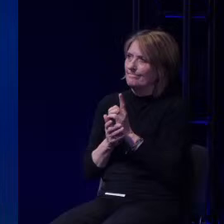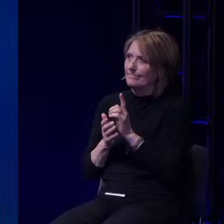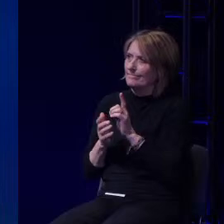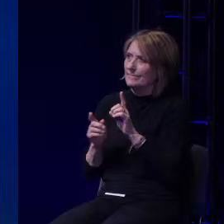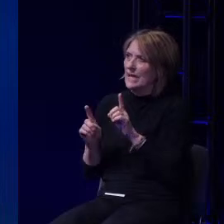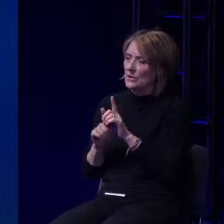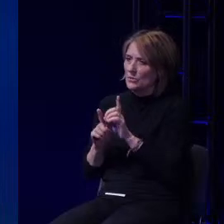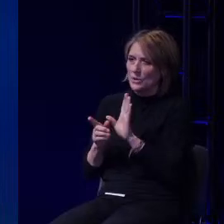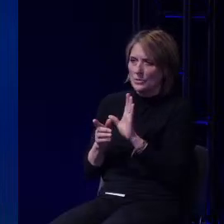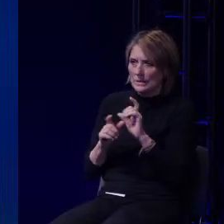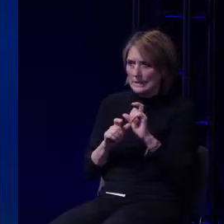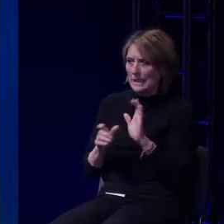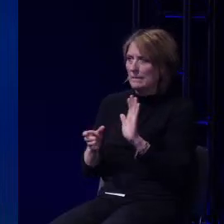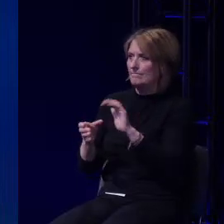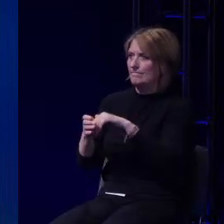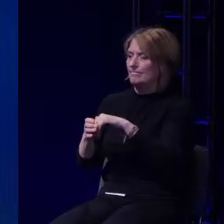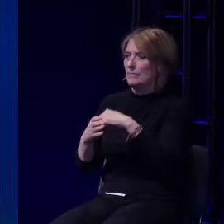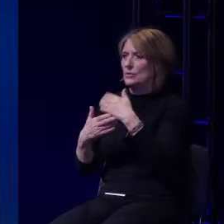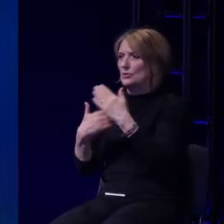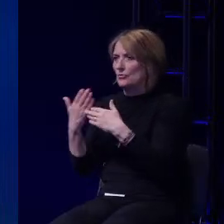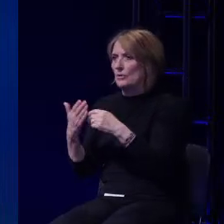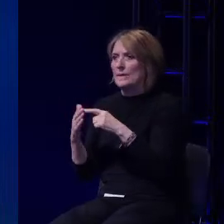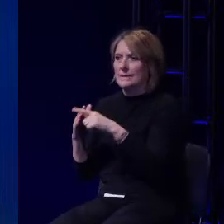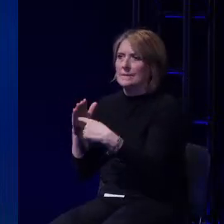of the story, and for me that's